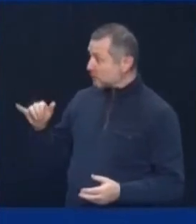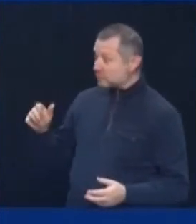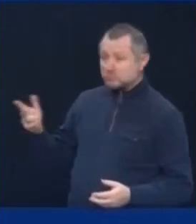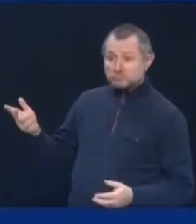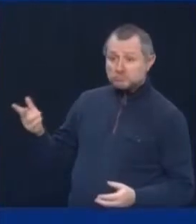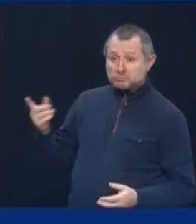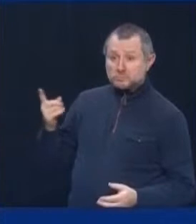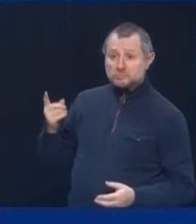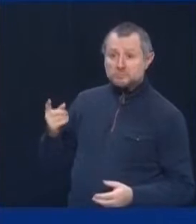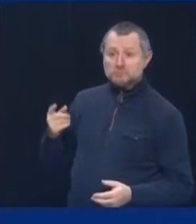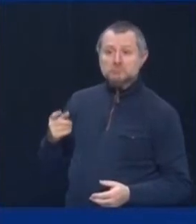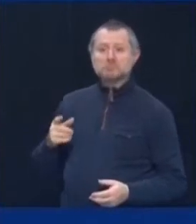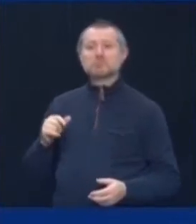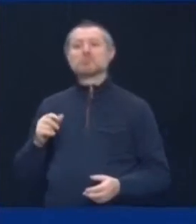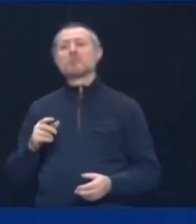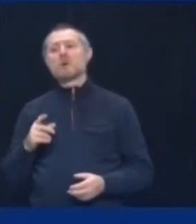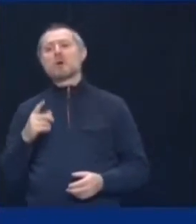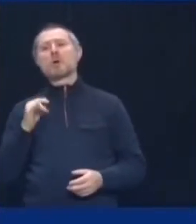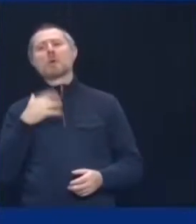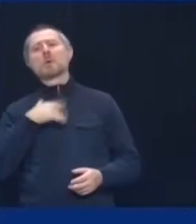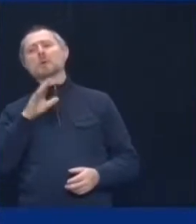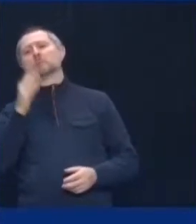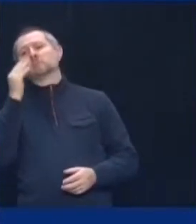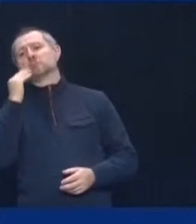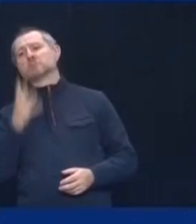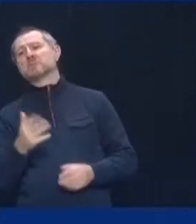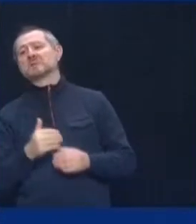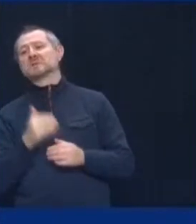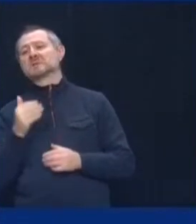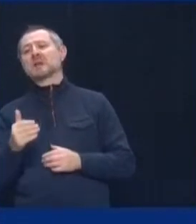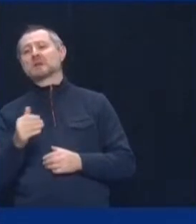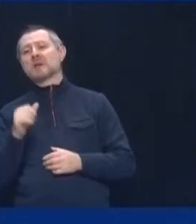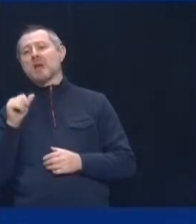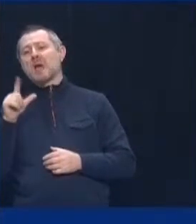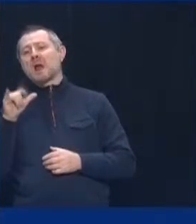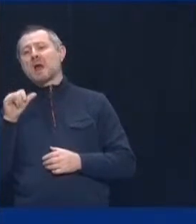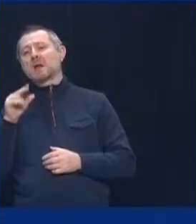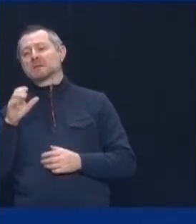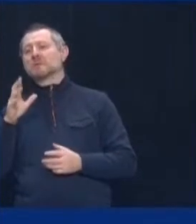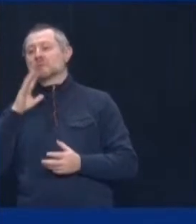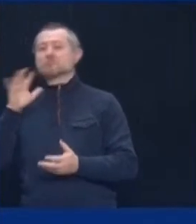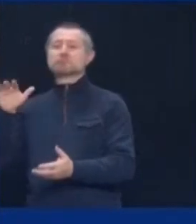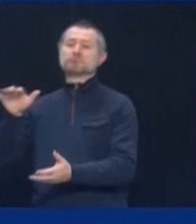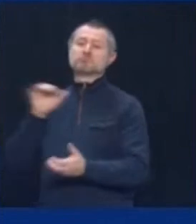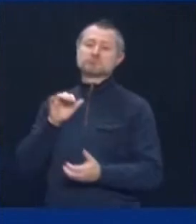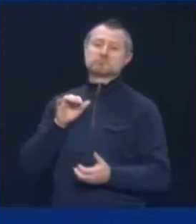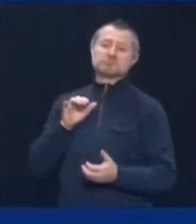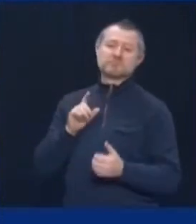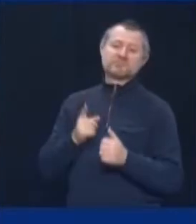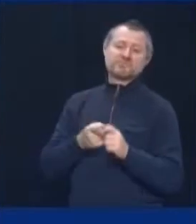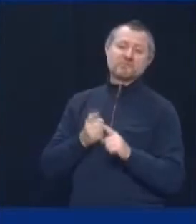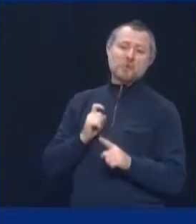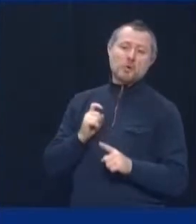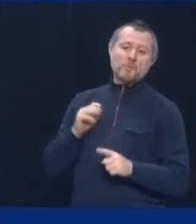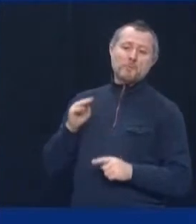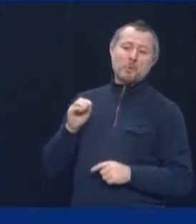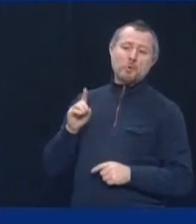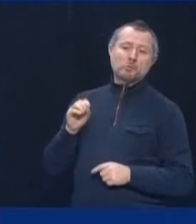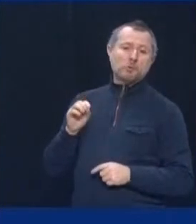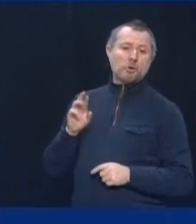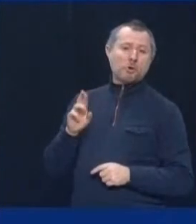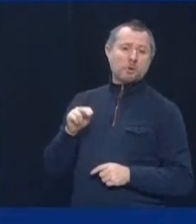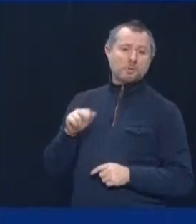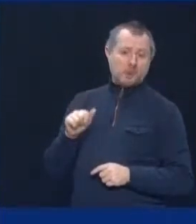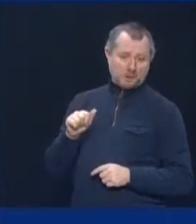I mean, the next allocation, which would be the first Moderna allocation, is tentatively slated for December